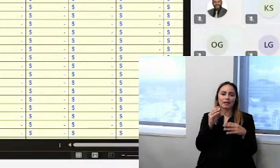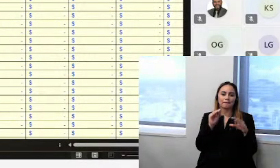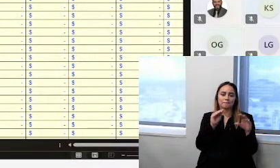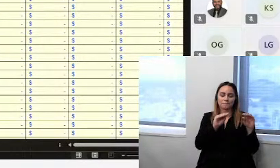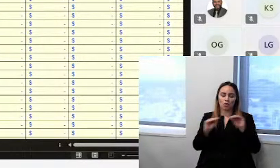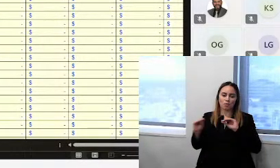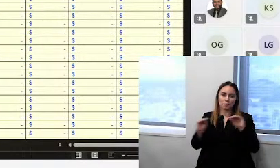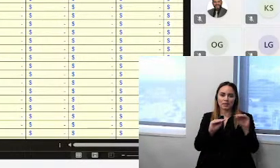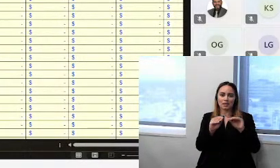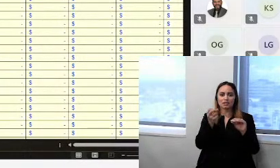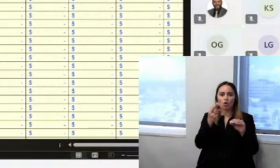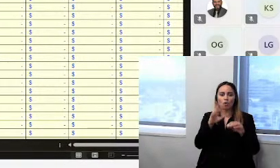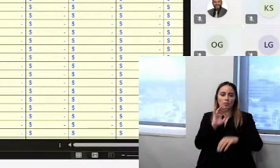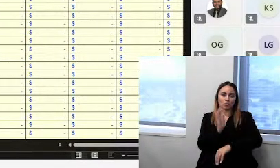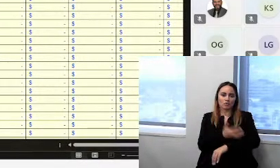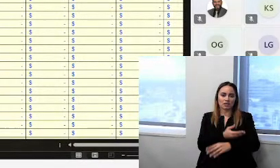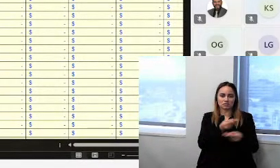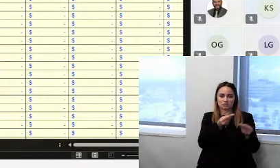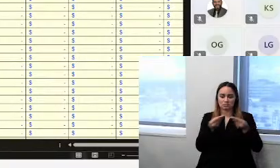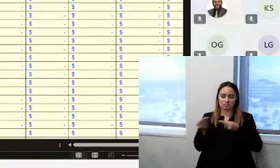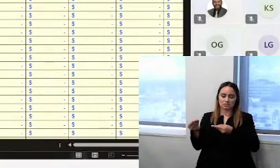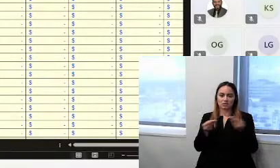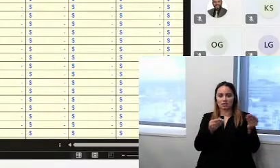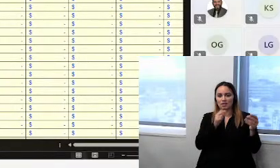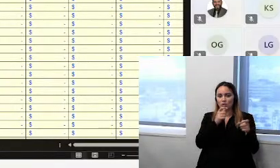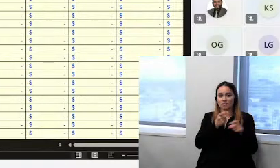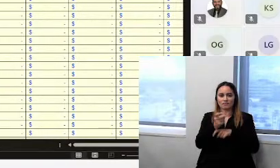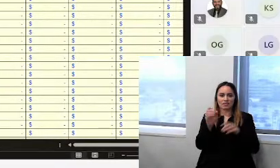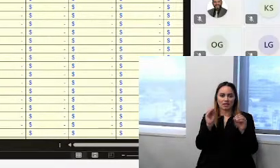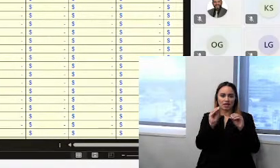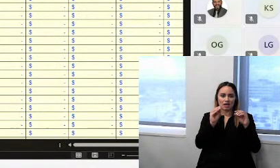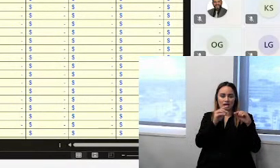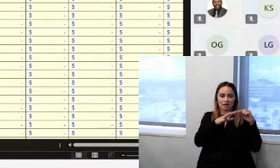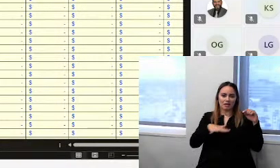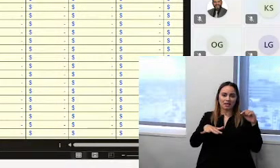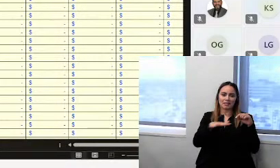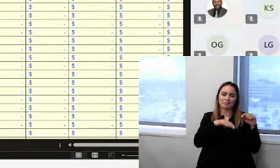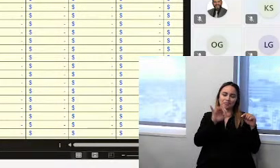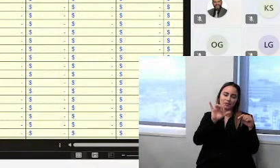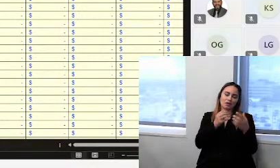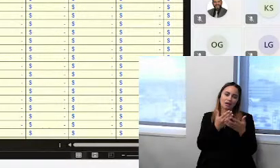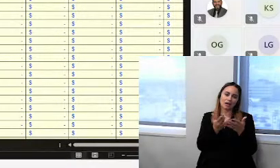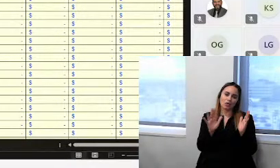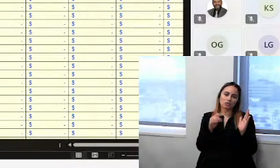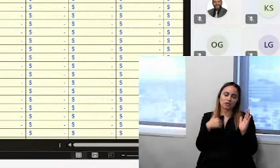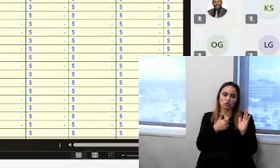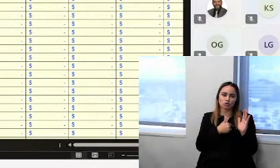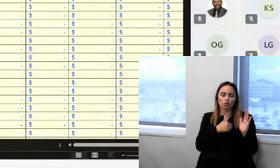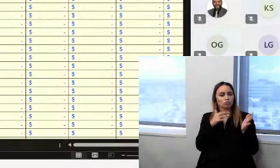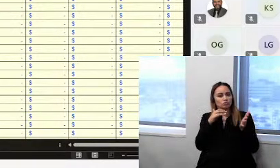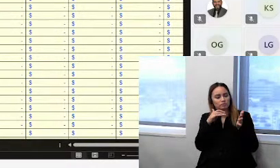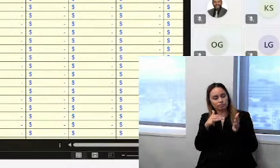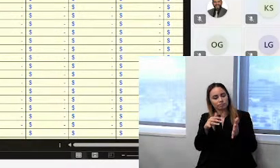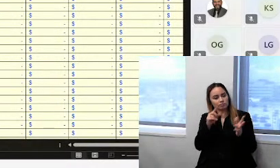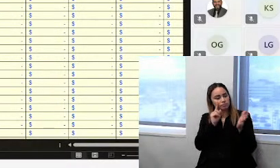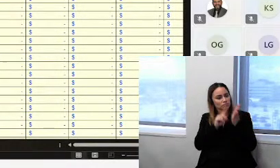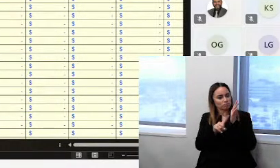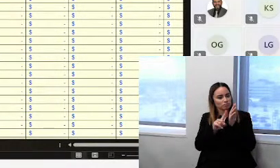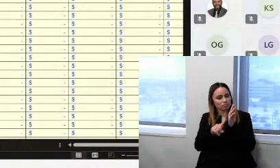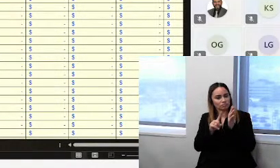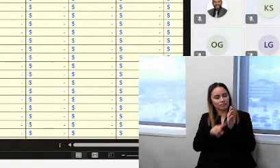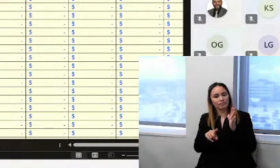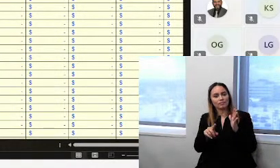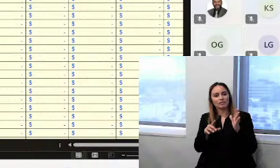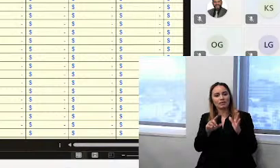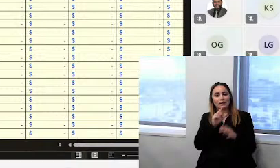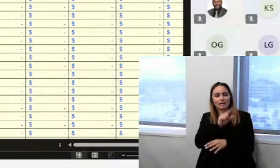affect any other element. Some of the things that you will actually study, and then power quality. Will that have a complications